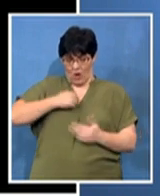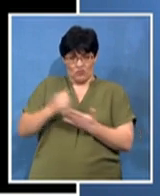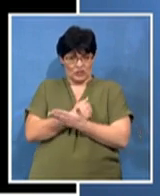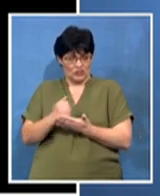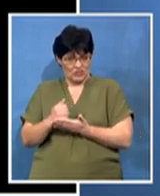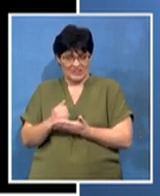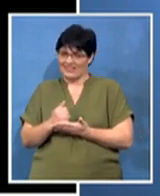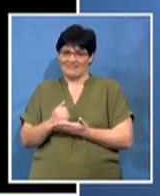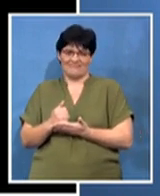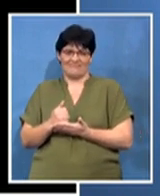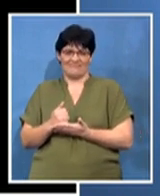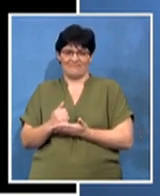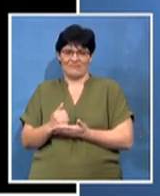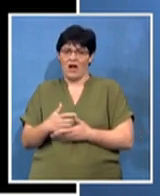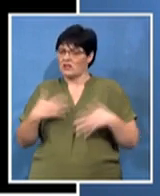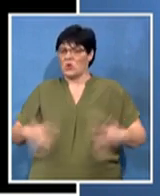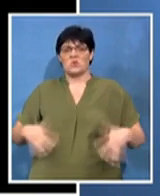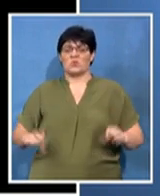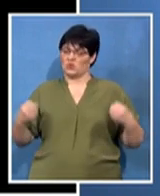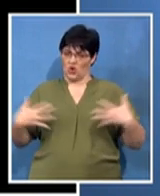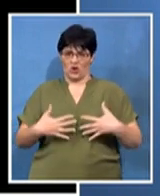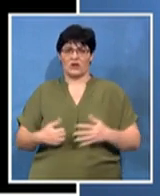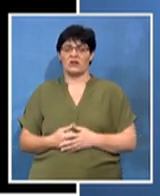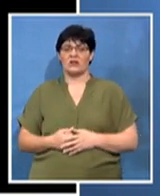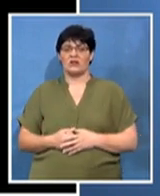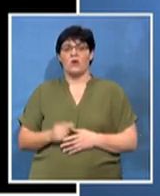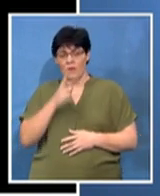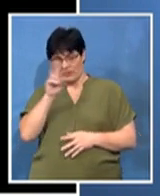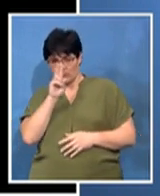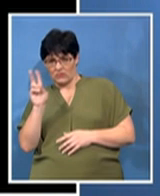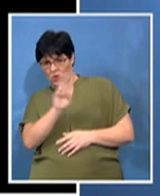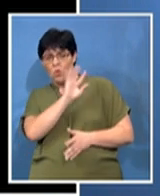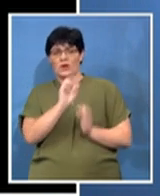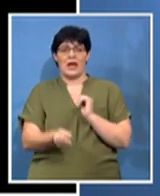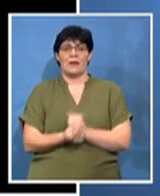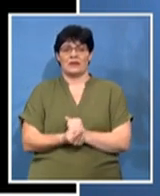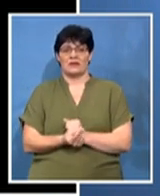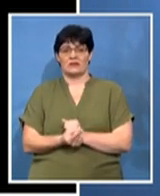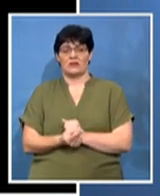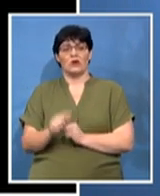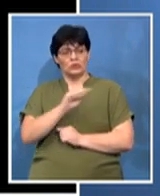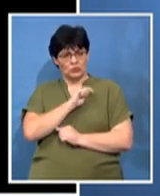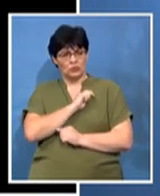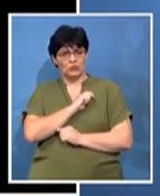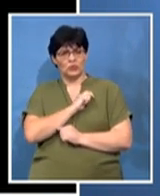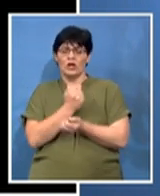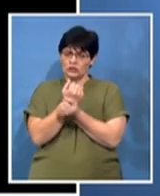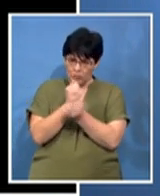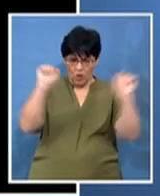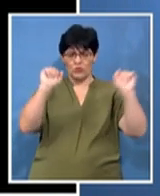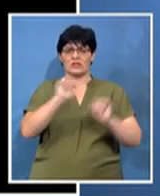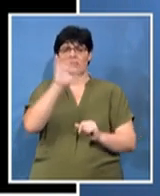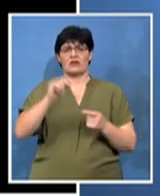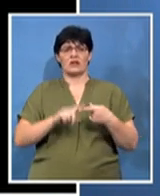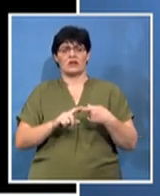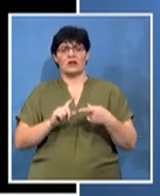Africans should really pay attention to what is happening, because we are a democracy and we are, by constitution, allowed to form political